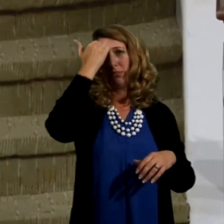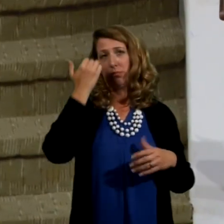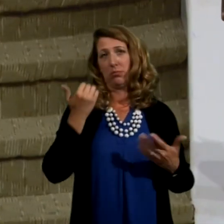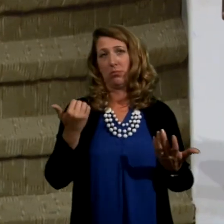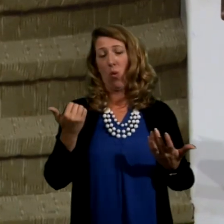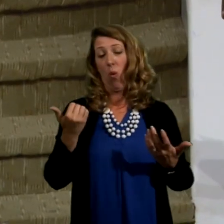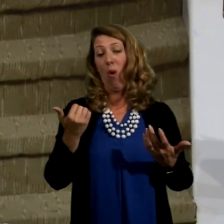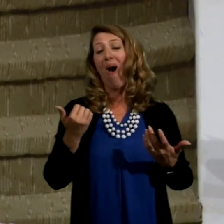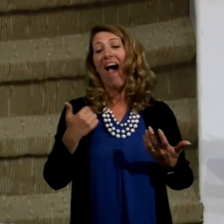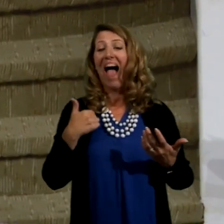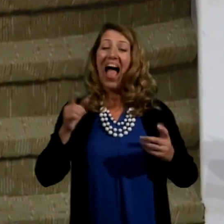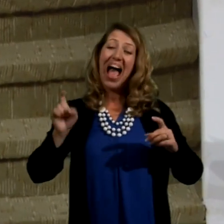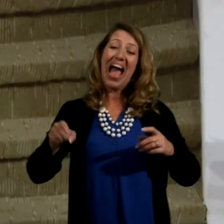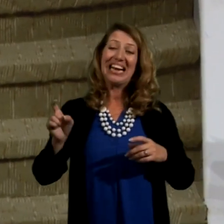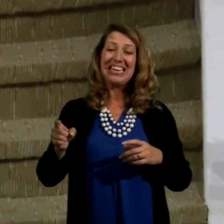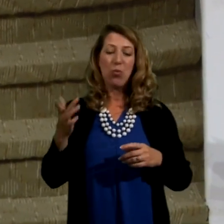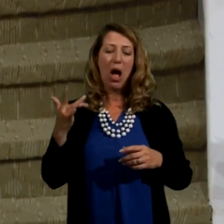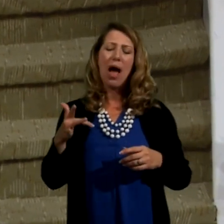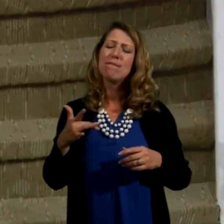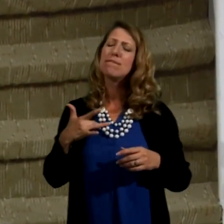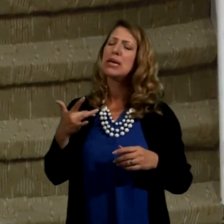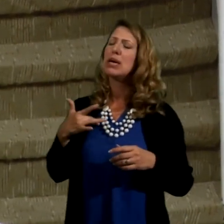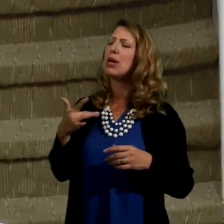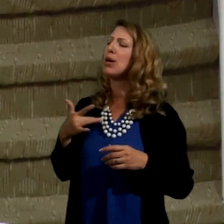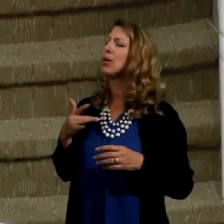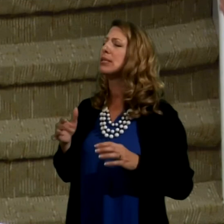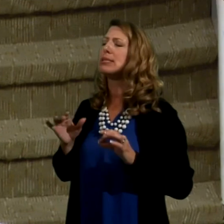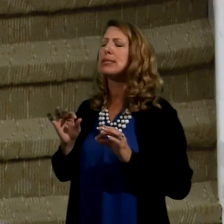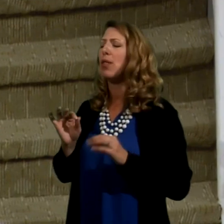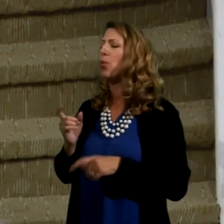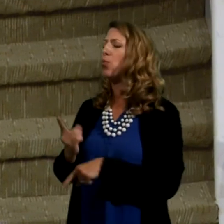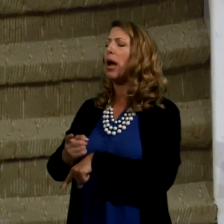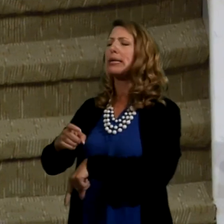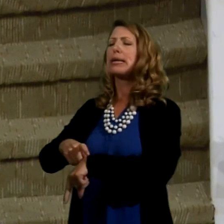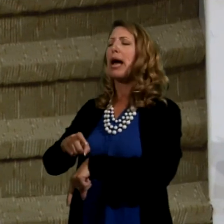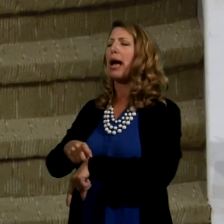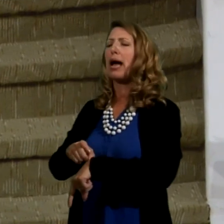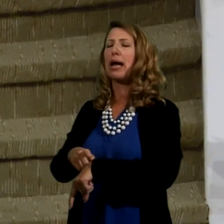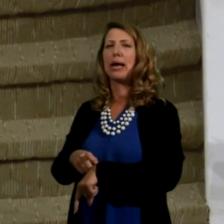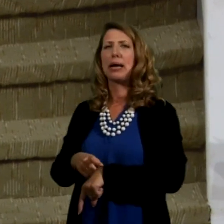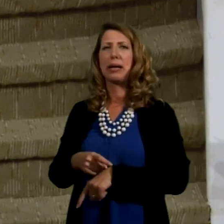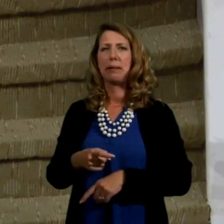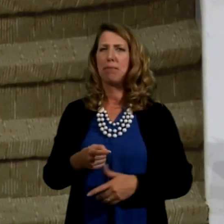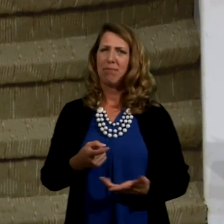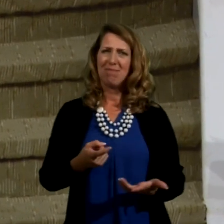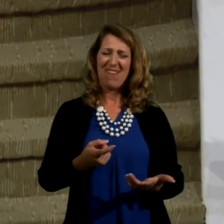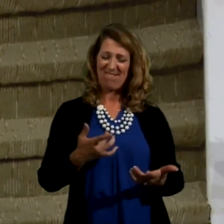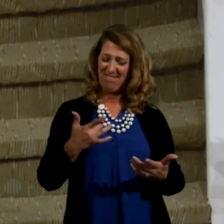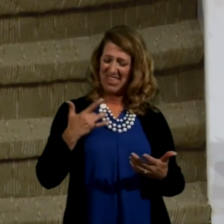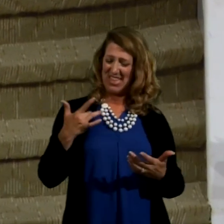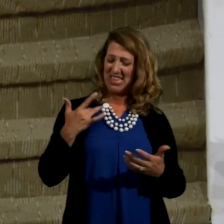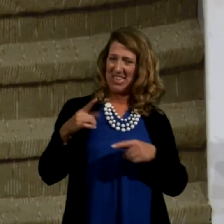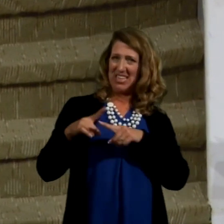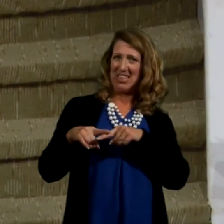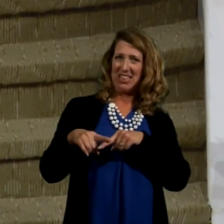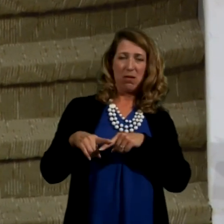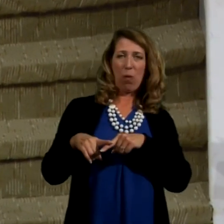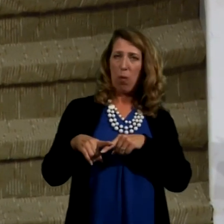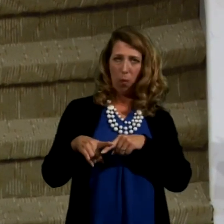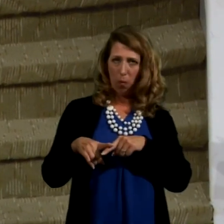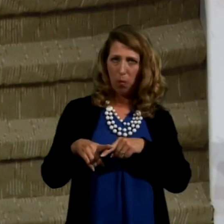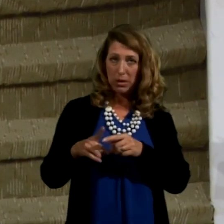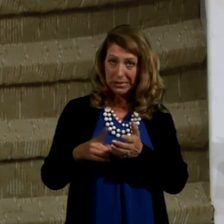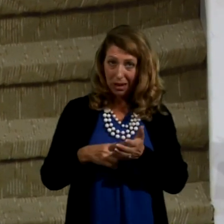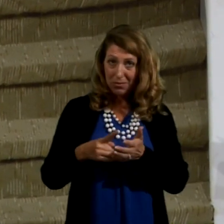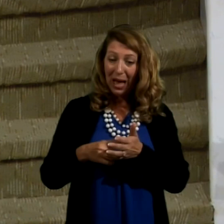say, this is what I need to do because I feel a soft wind. It just happened that way. Because sometimes it's not God that brings that soft